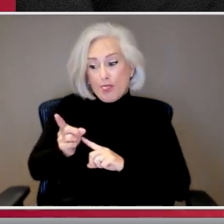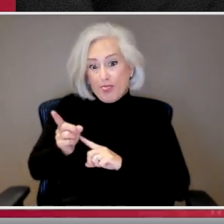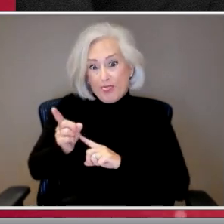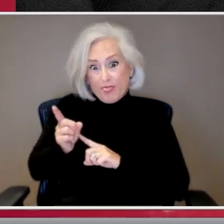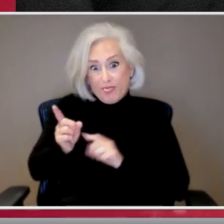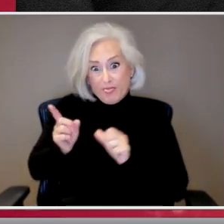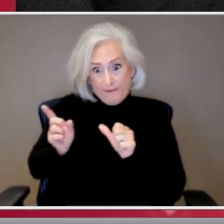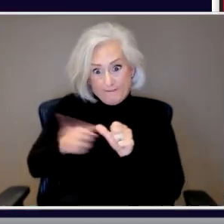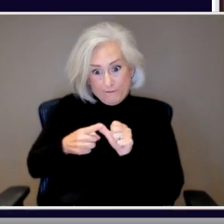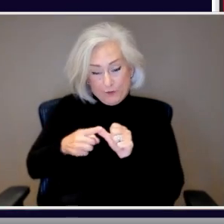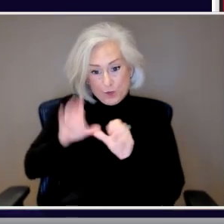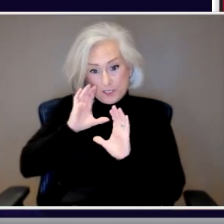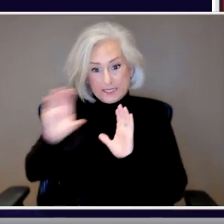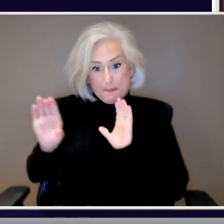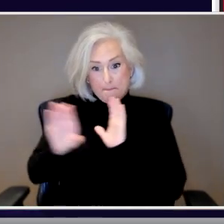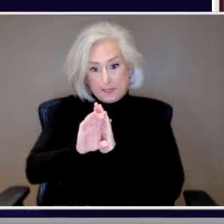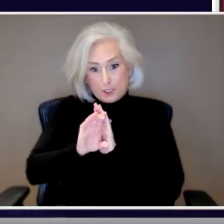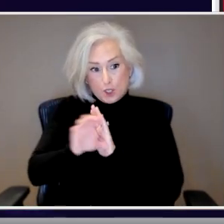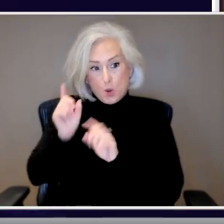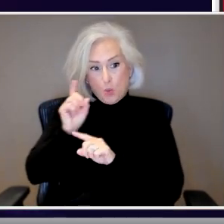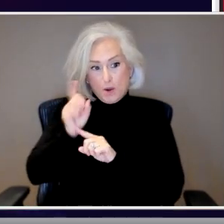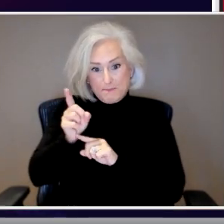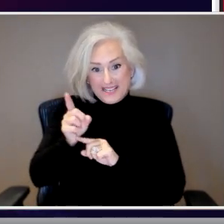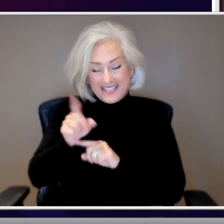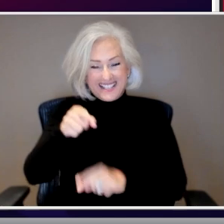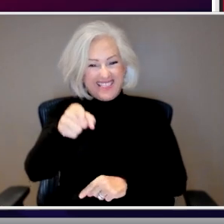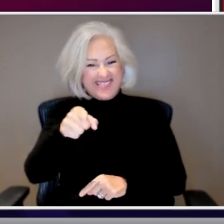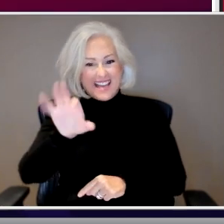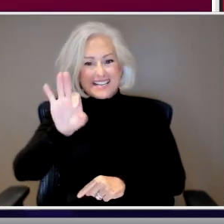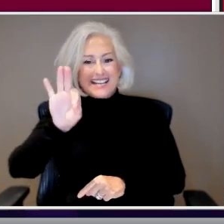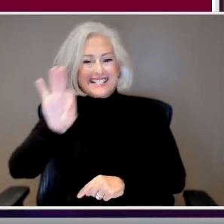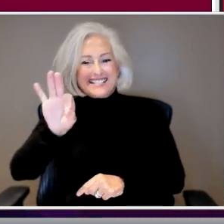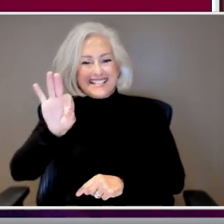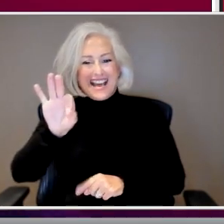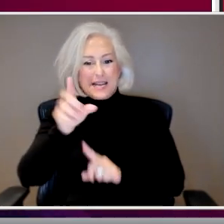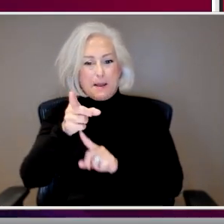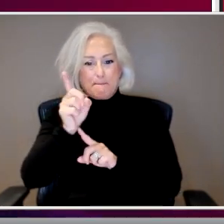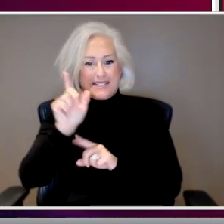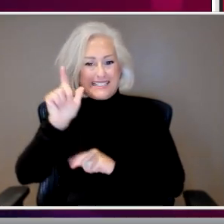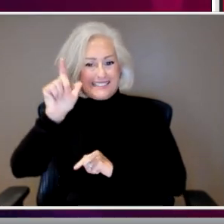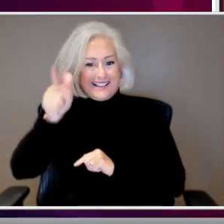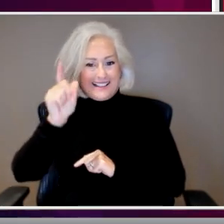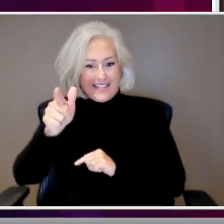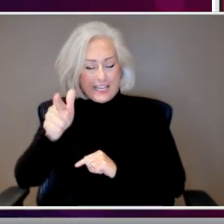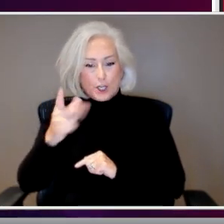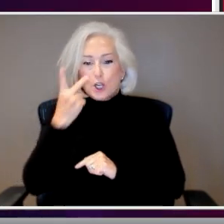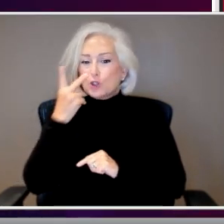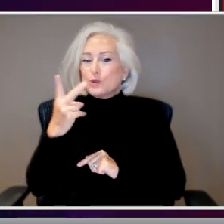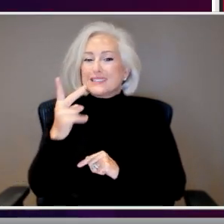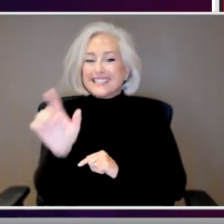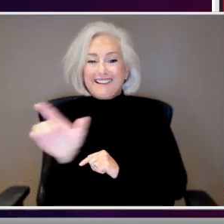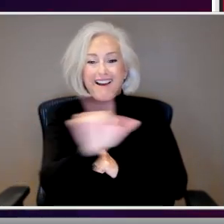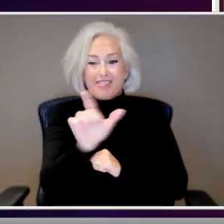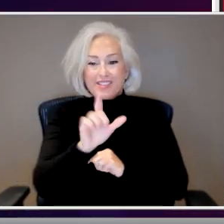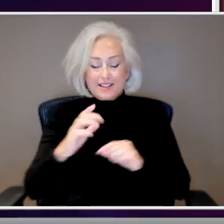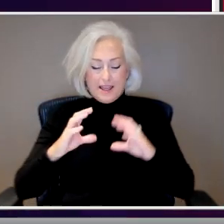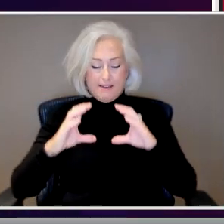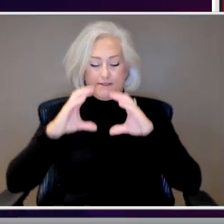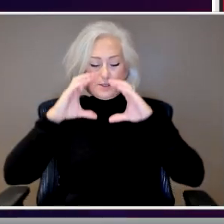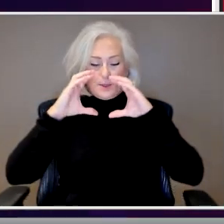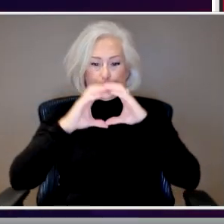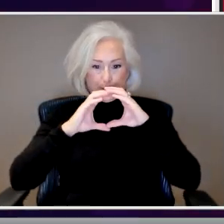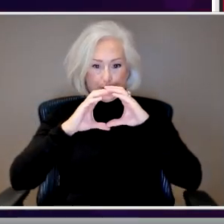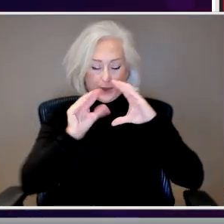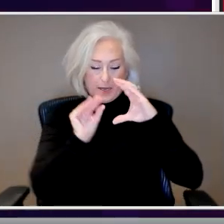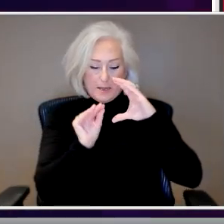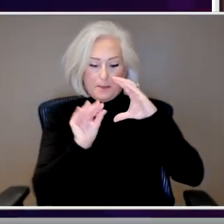9 minutes later, and the periphery didn't fill completely. Like the far left, it's still not completely filled. Right. Usually when I examine this, I